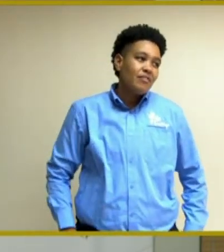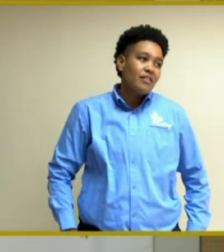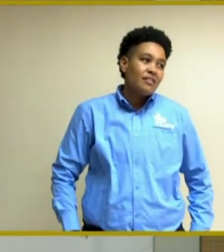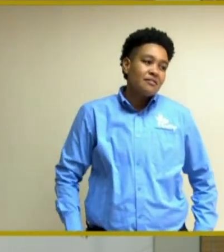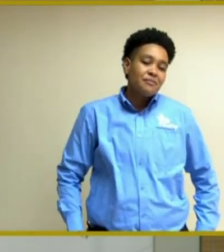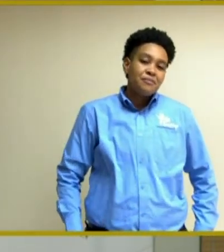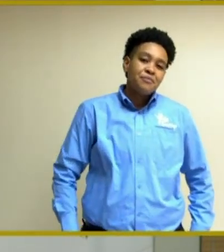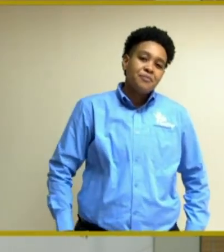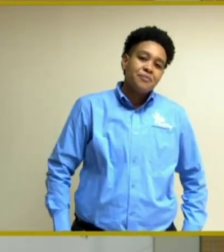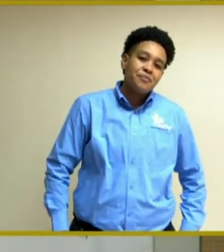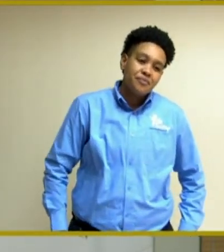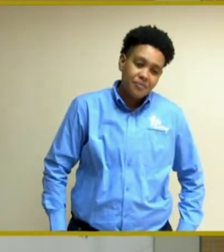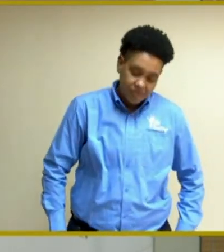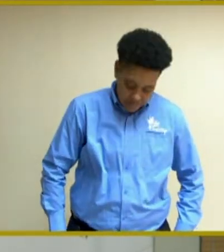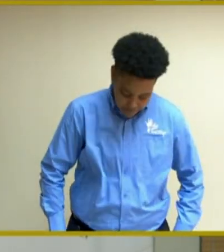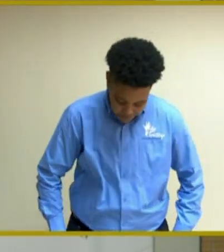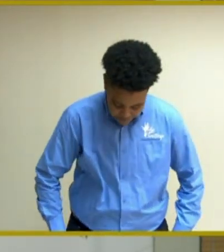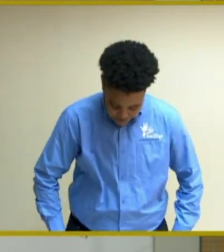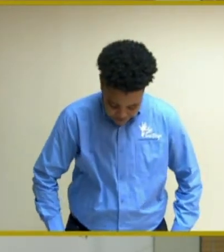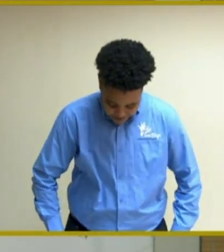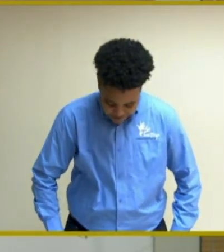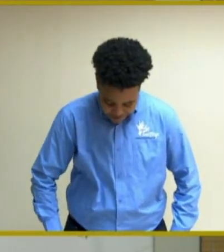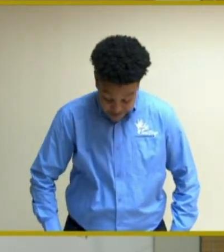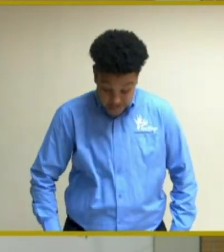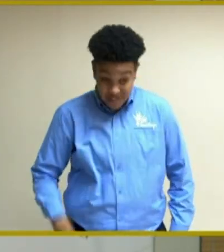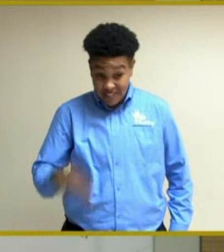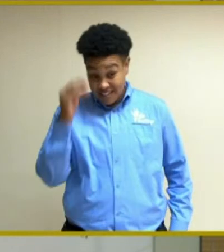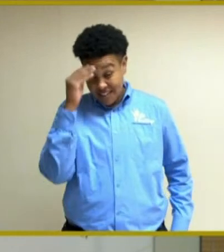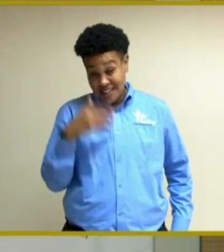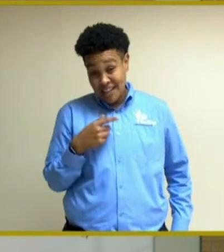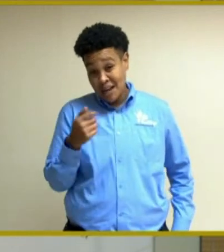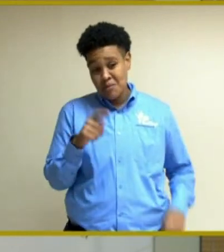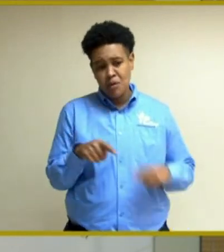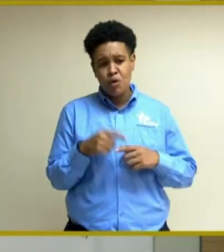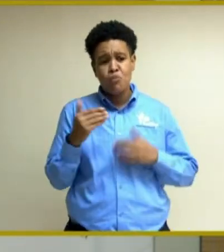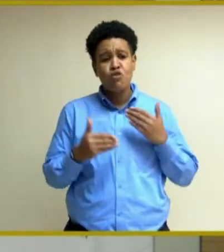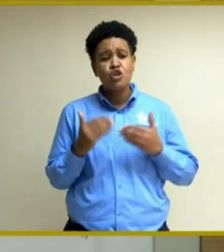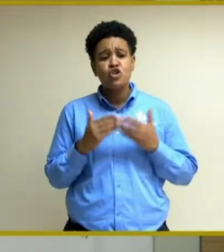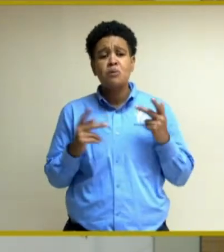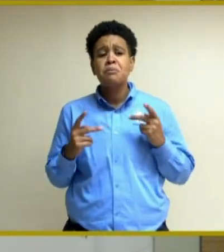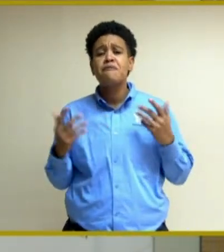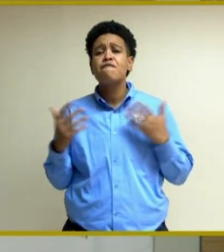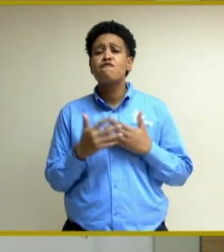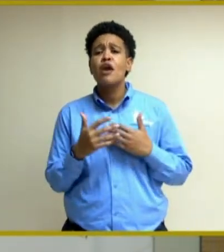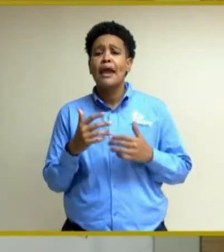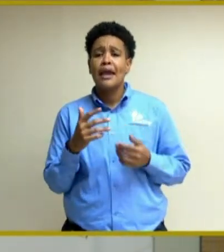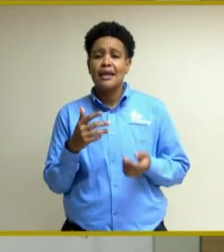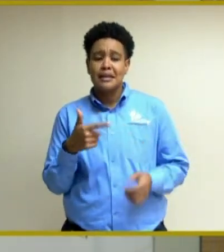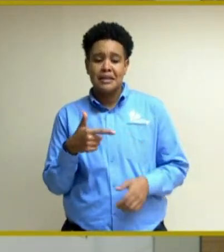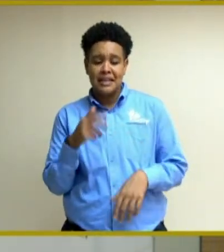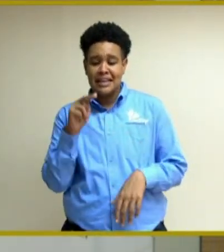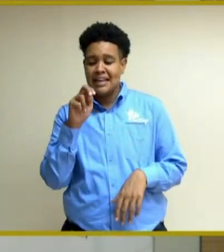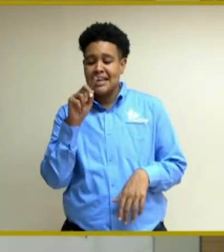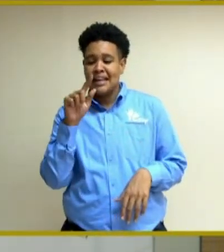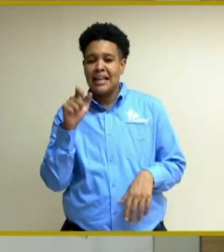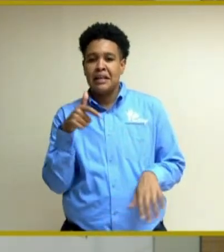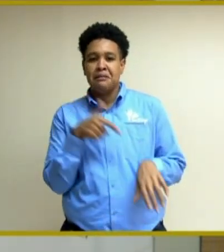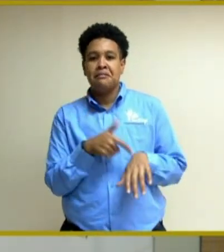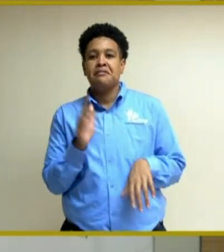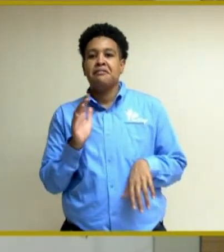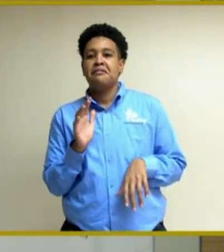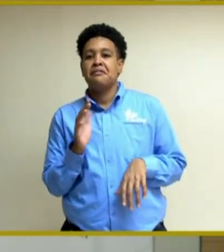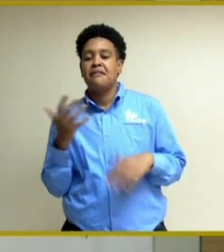the process yesterday, because you know, some people are afraid of needles and they're afraid of doctor-type environment. And this